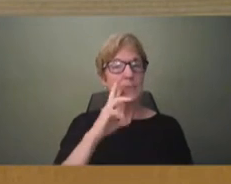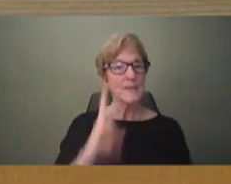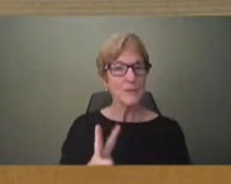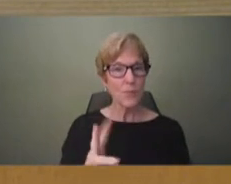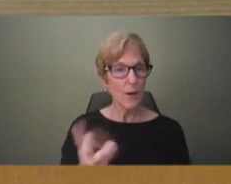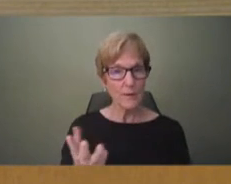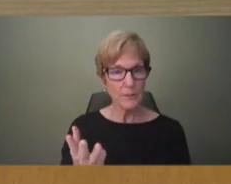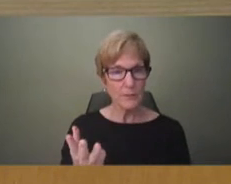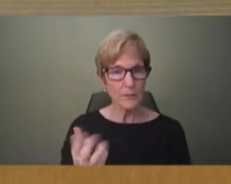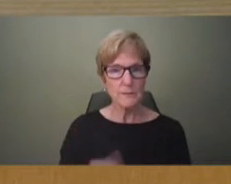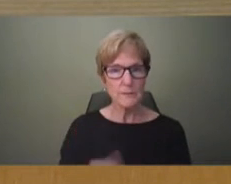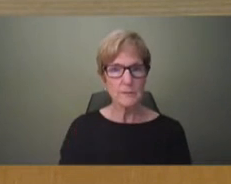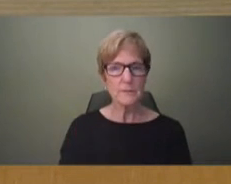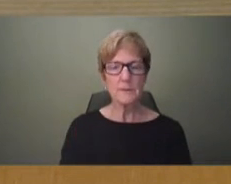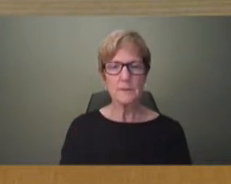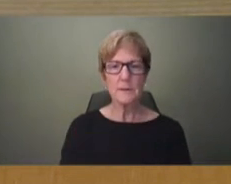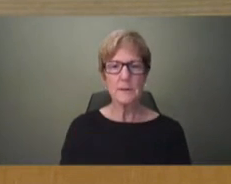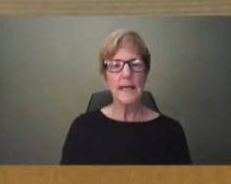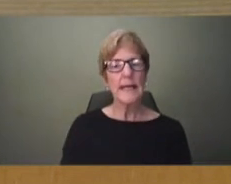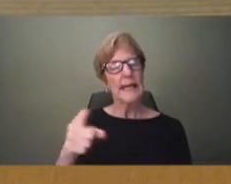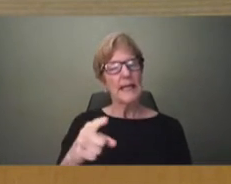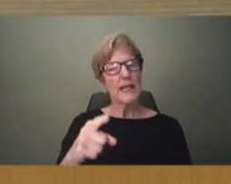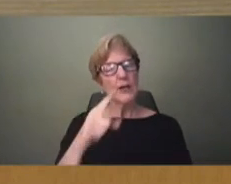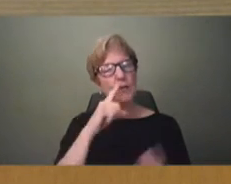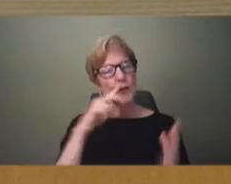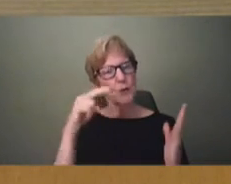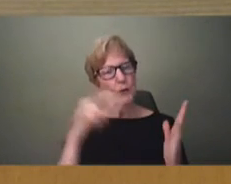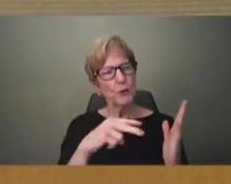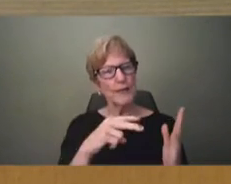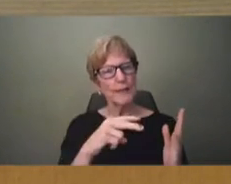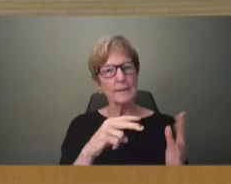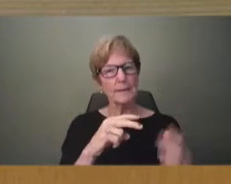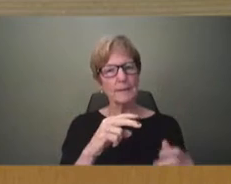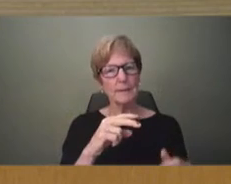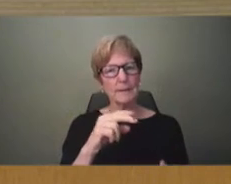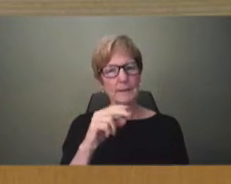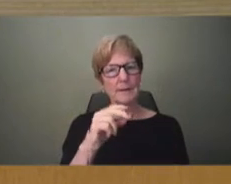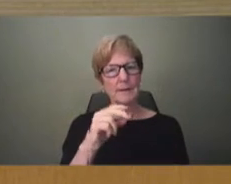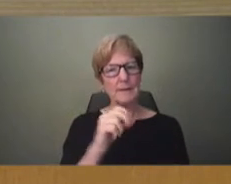what uh if you look at your staff